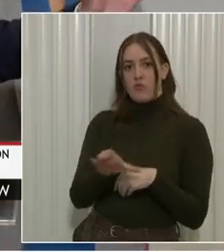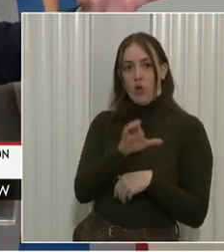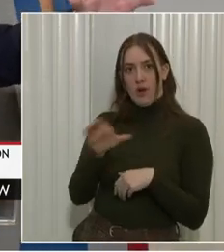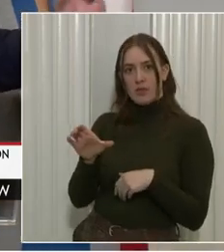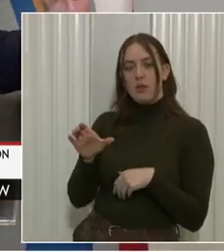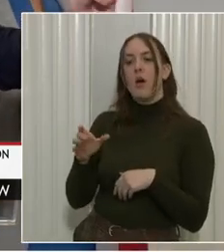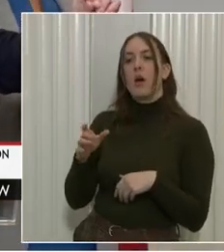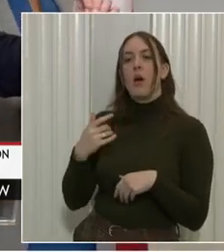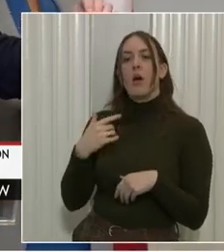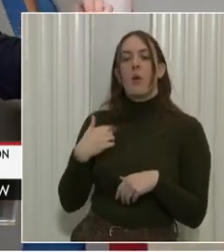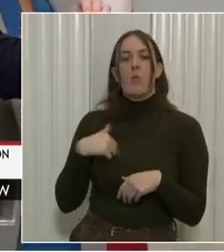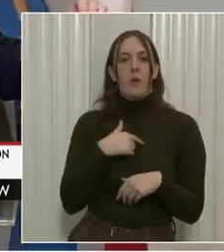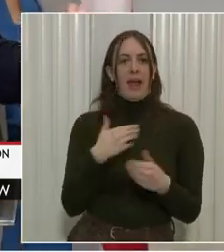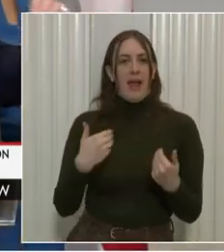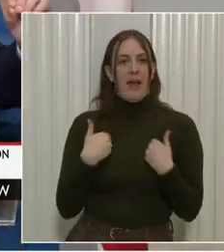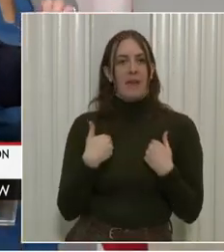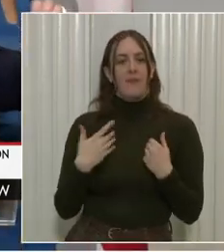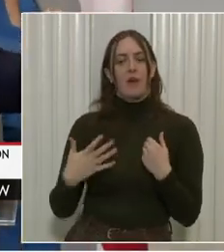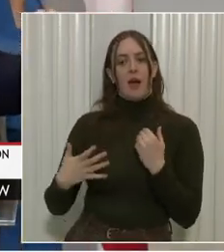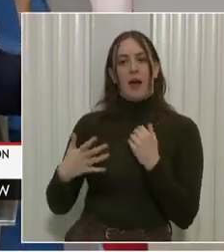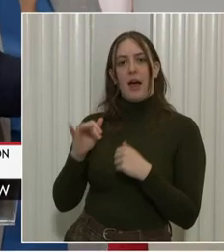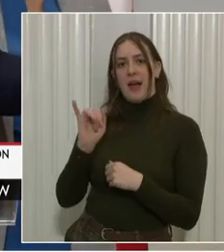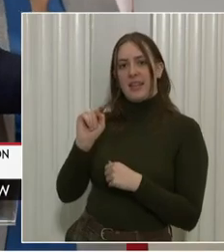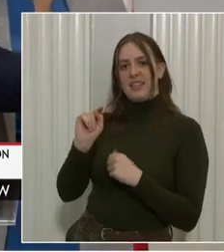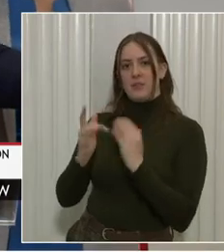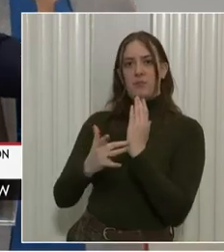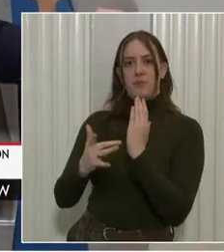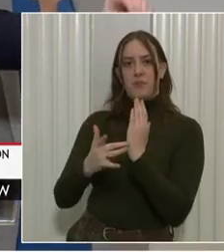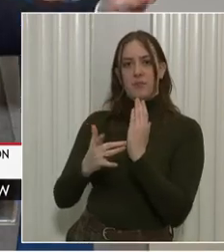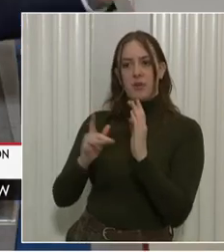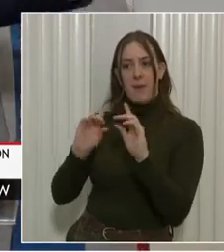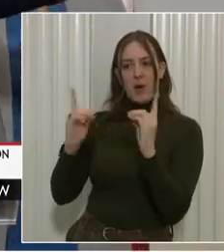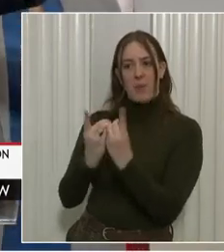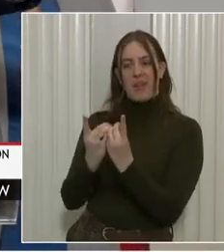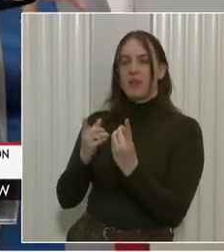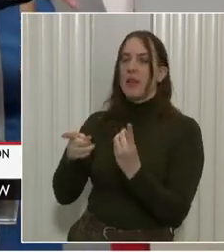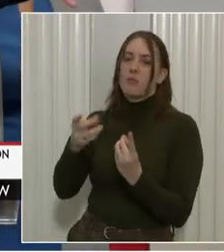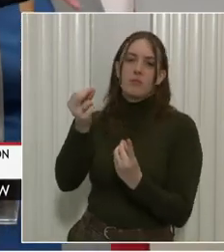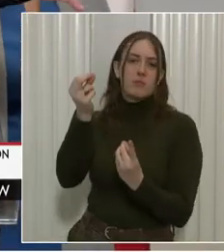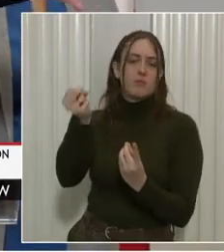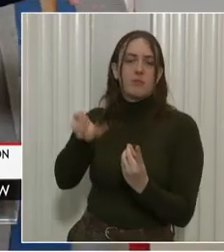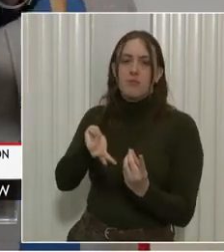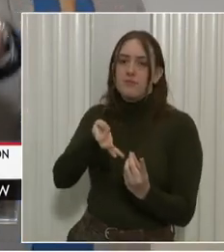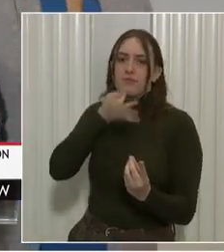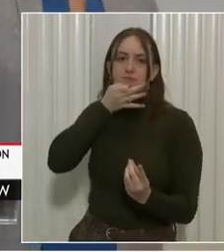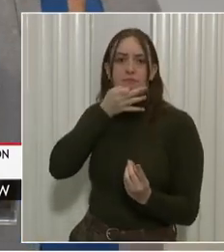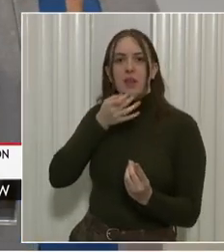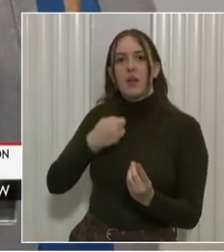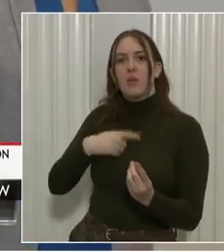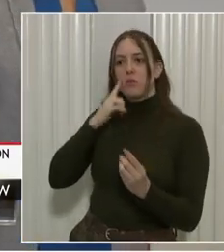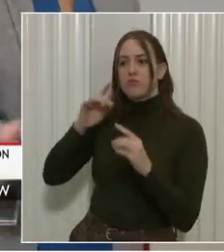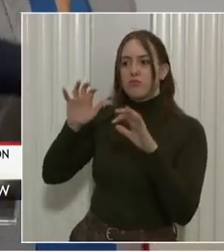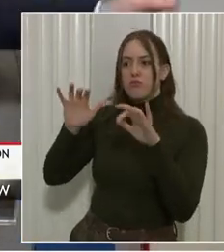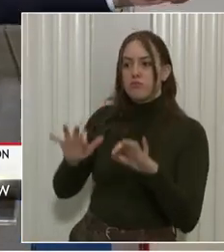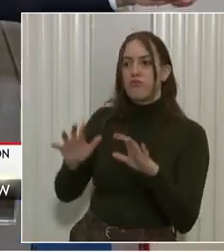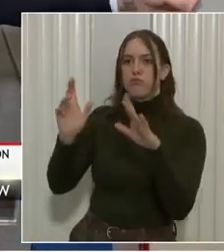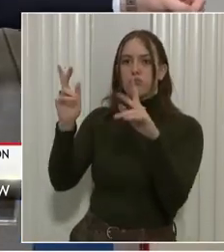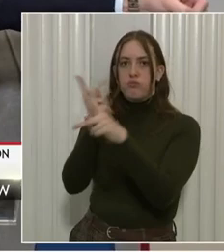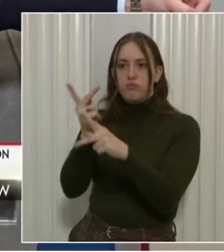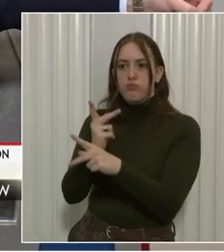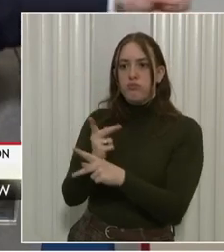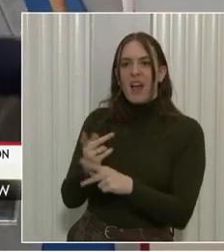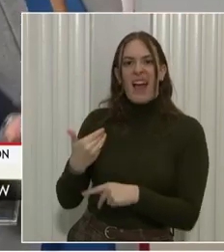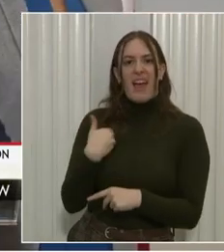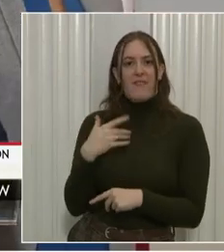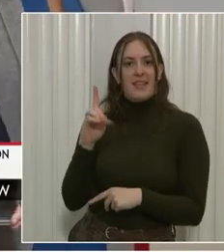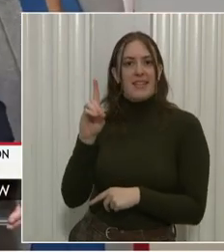IT department at DC Fire and EMS is nothing short of phenomenal. Dr. Chief Chenworth, who's sitting with us, and his team developed a